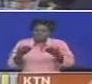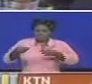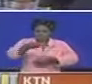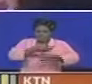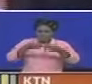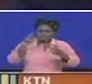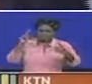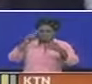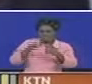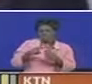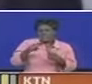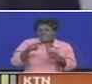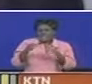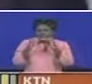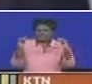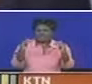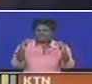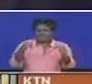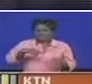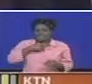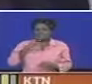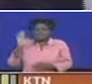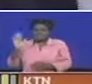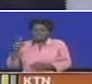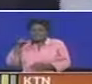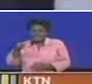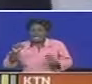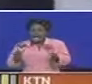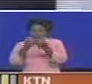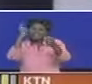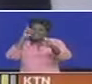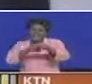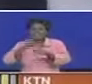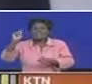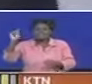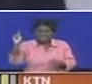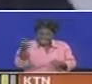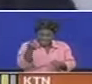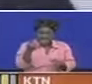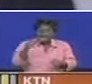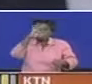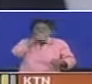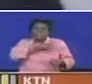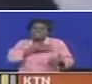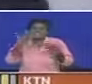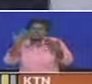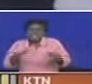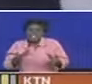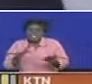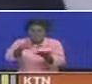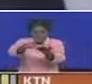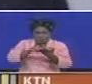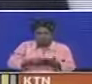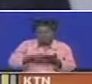kufikia kiwango cha wastani. Ziara ya Lagarde imefanyika wakati Kenya imeshanufaika kutokana na mkopo wa shilingi